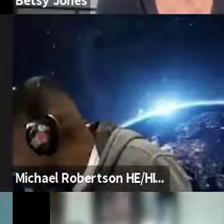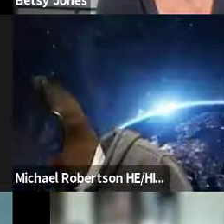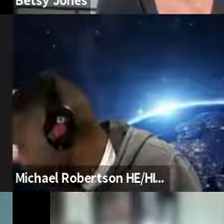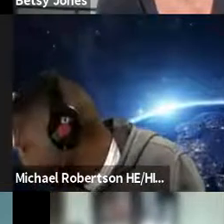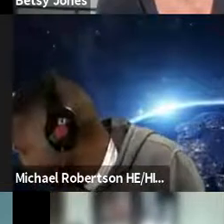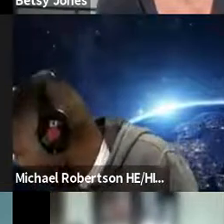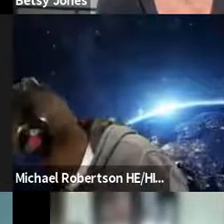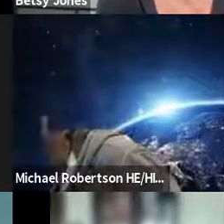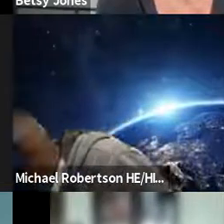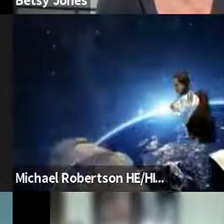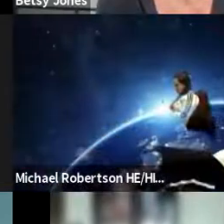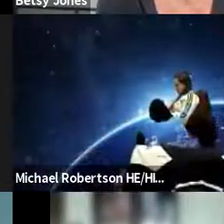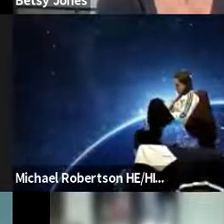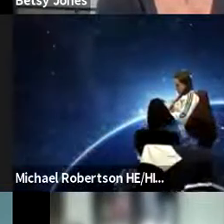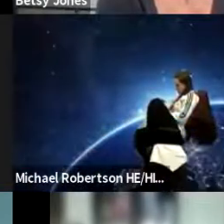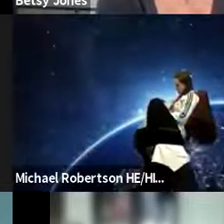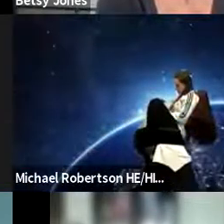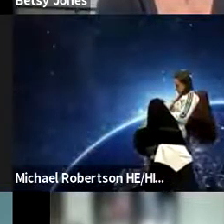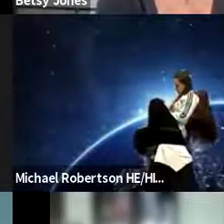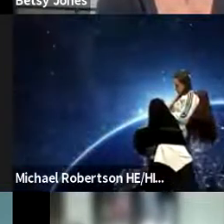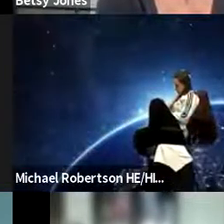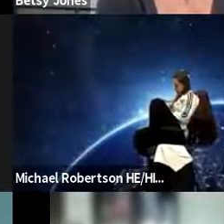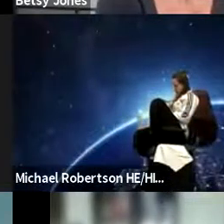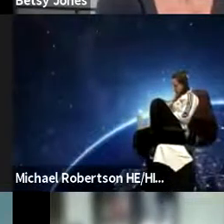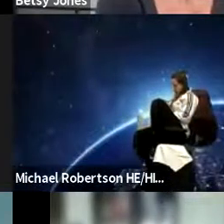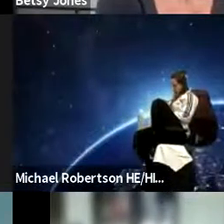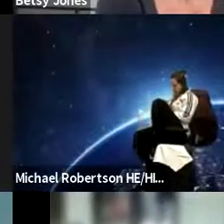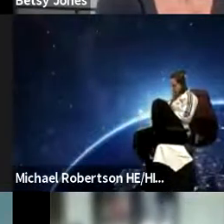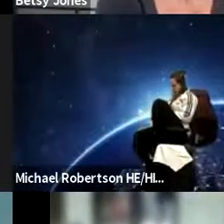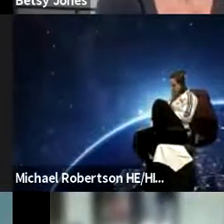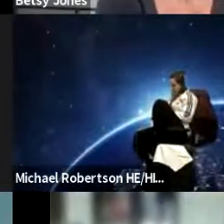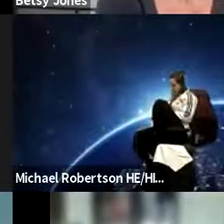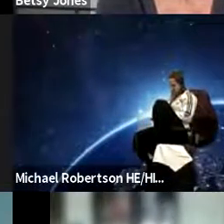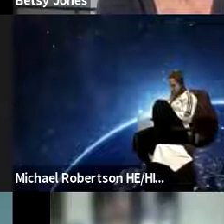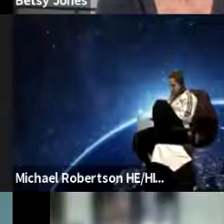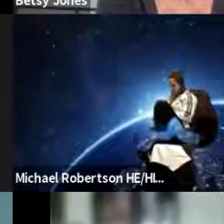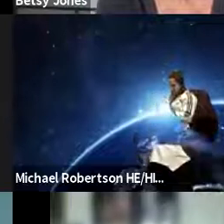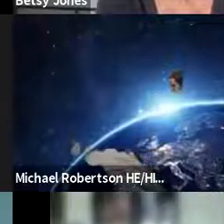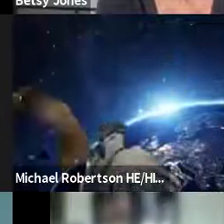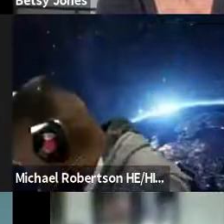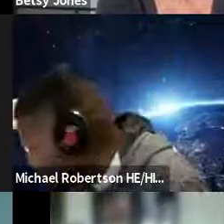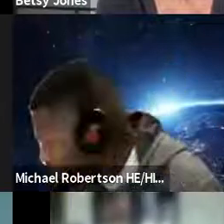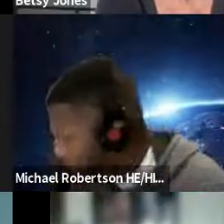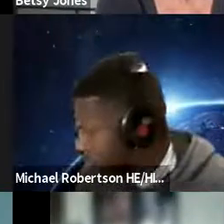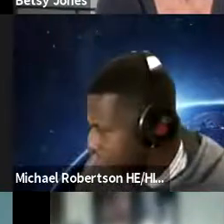foster parent, step parent, adoptive parent. And I work for a community mental health agency.